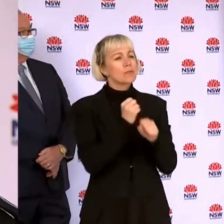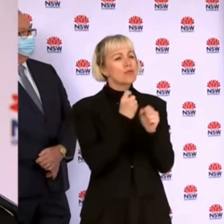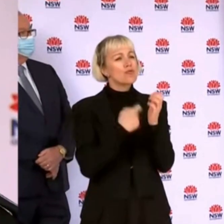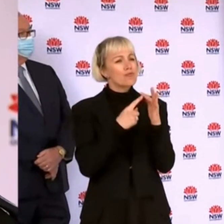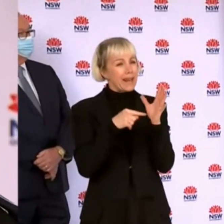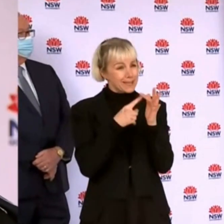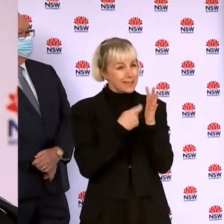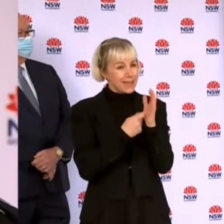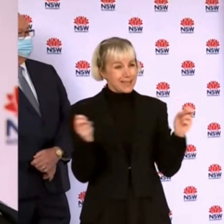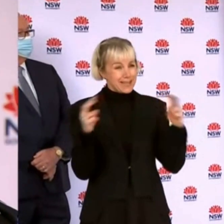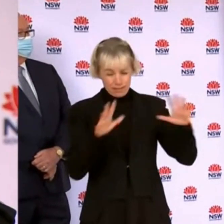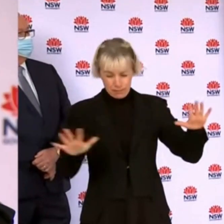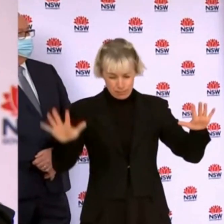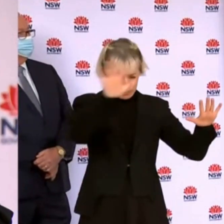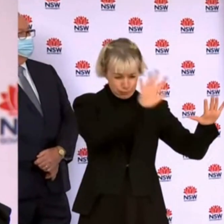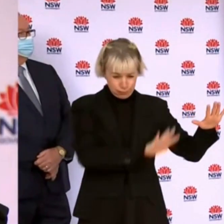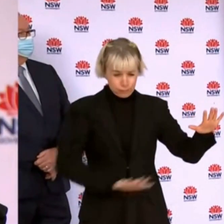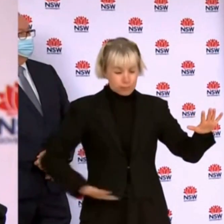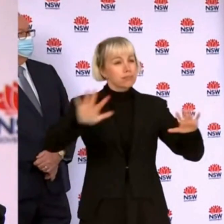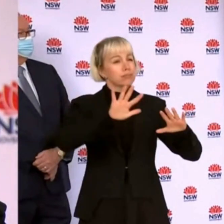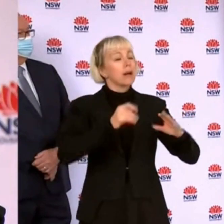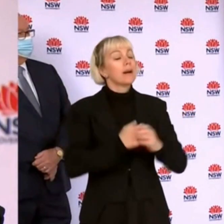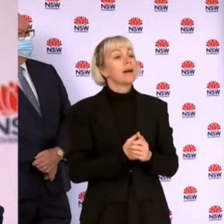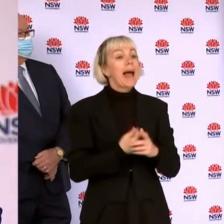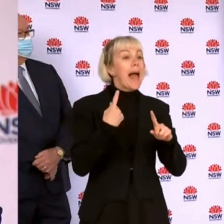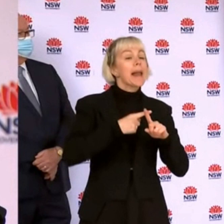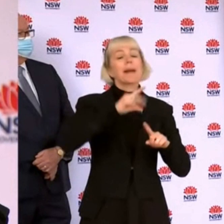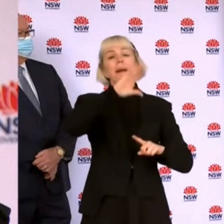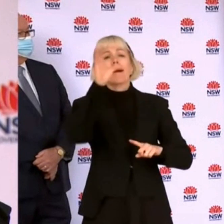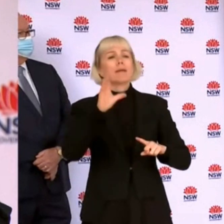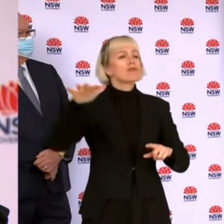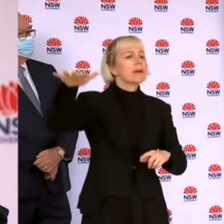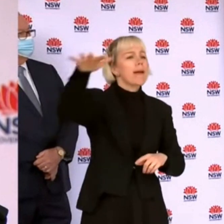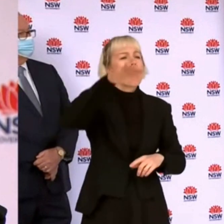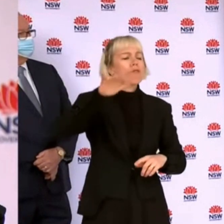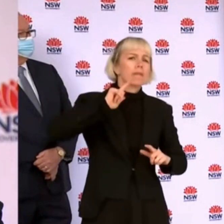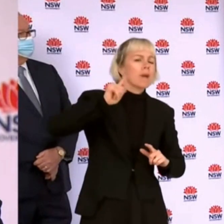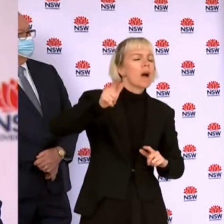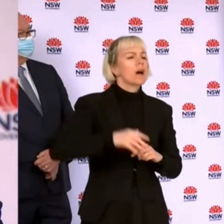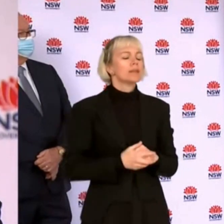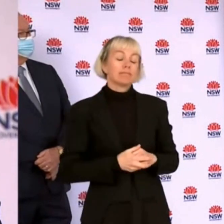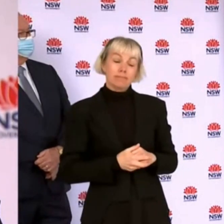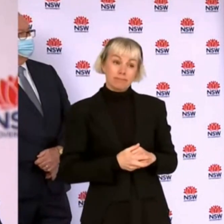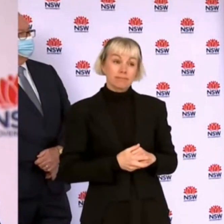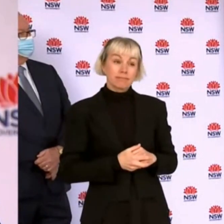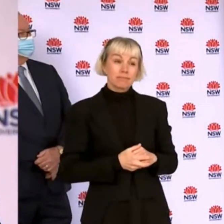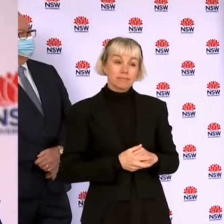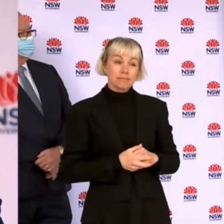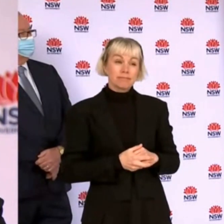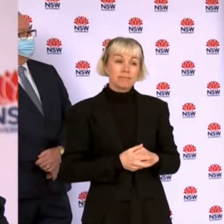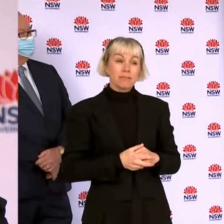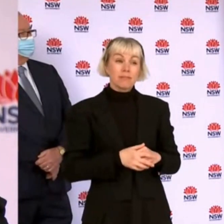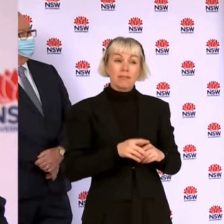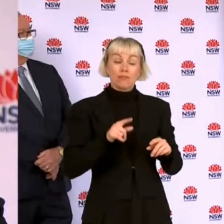Sydney and country around information being shared amongst police is as good as it ever has